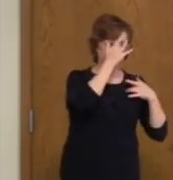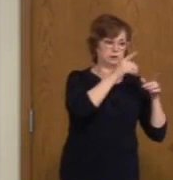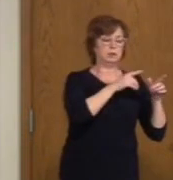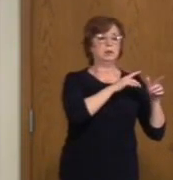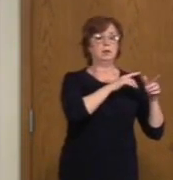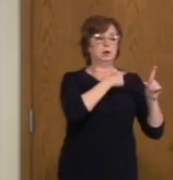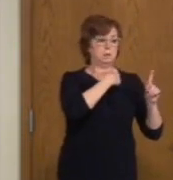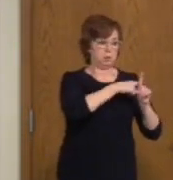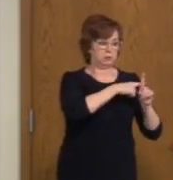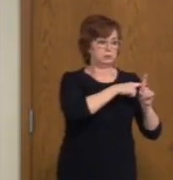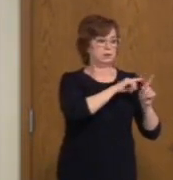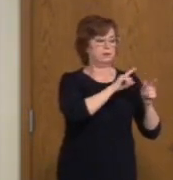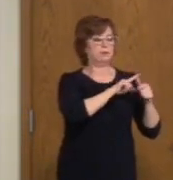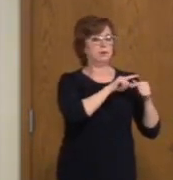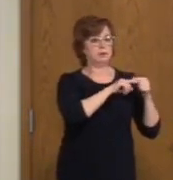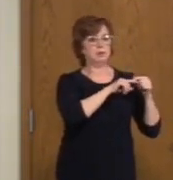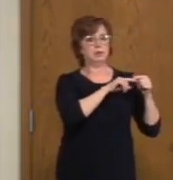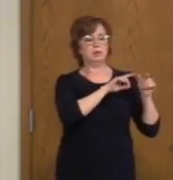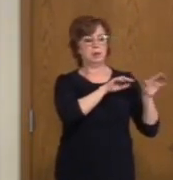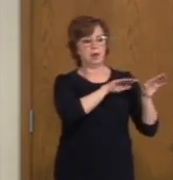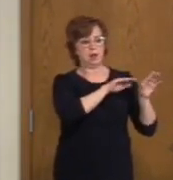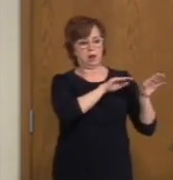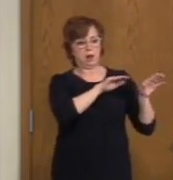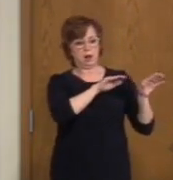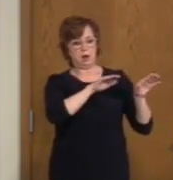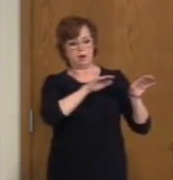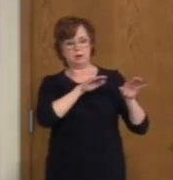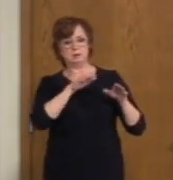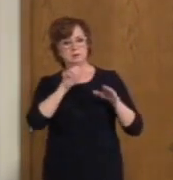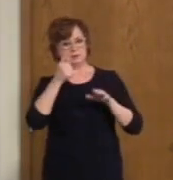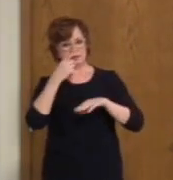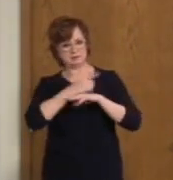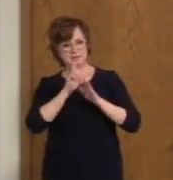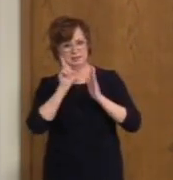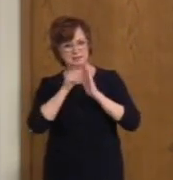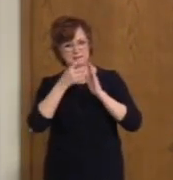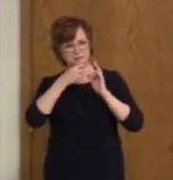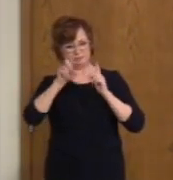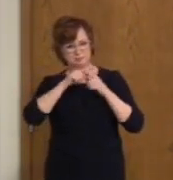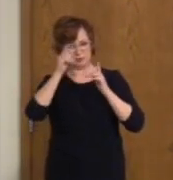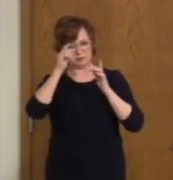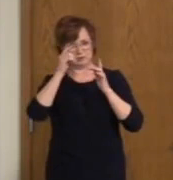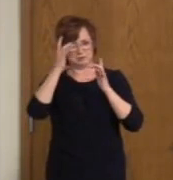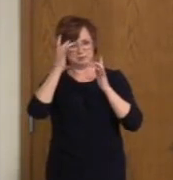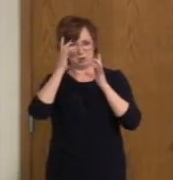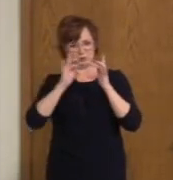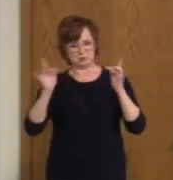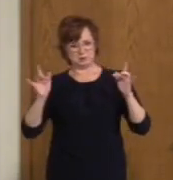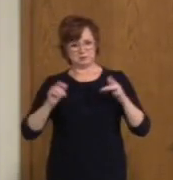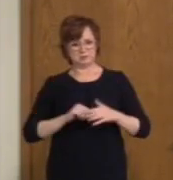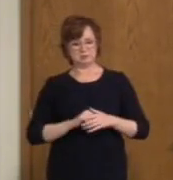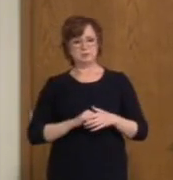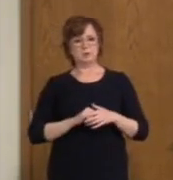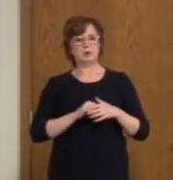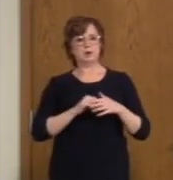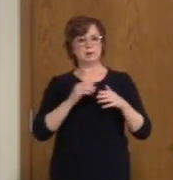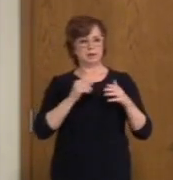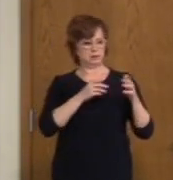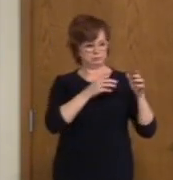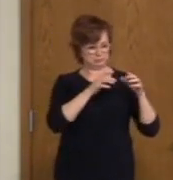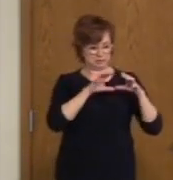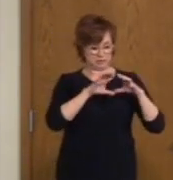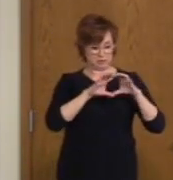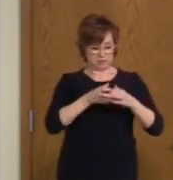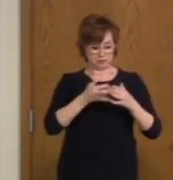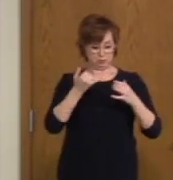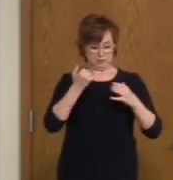we expecting to be in the next 2 weeks or so, hospitalization and ICU-wise here in Regina? Dr.